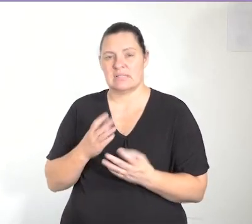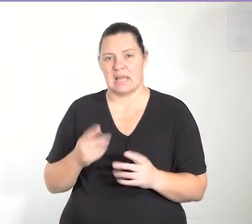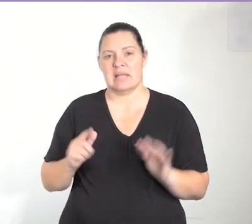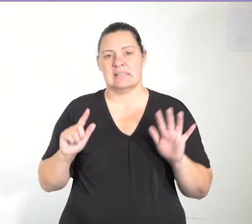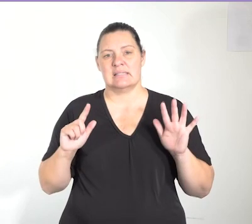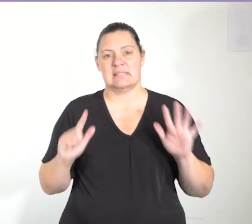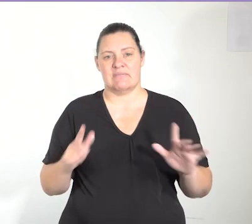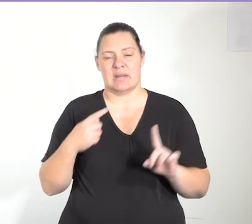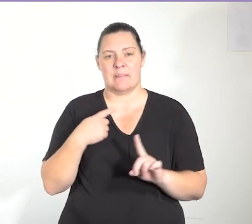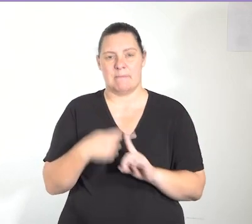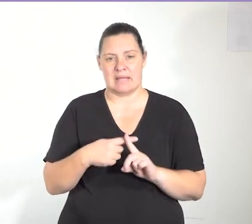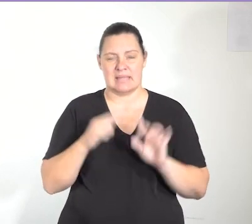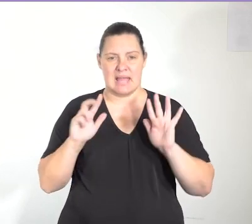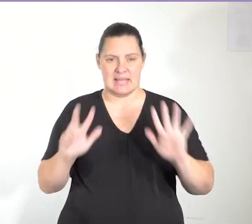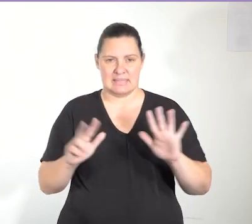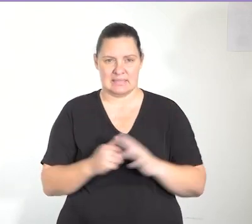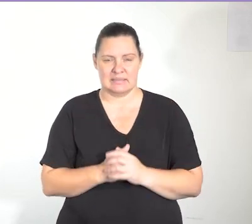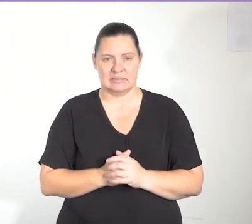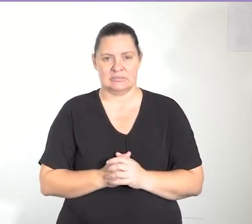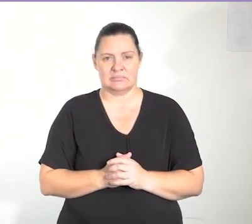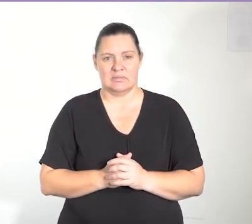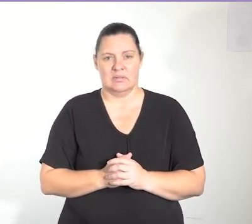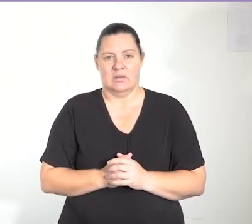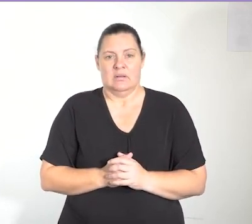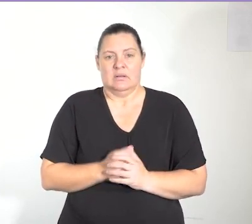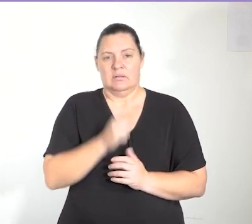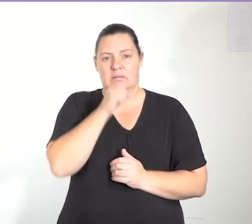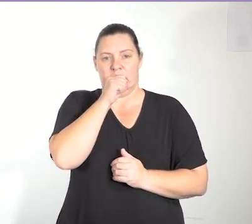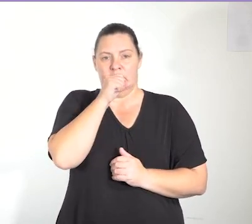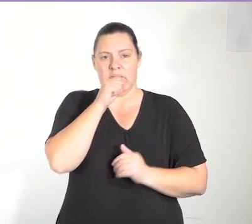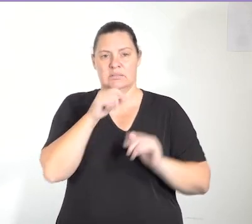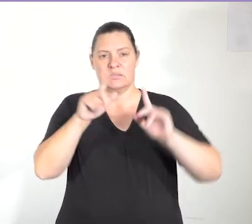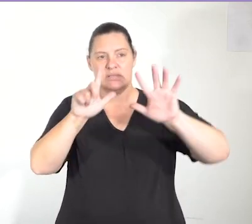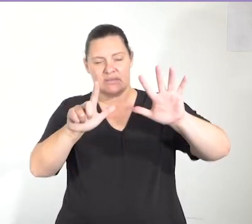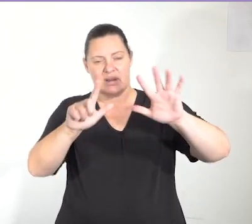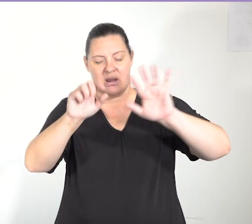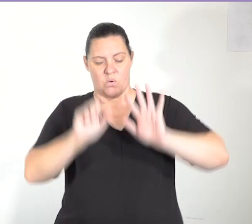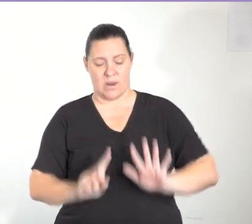to say 7 plus 8. So 7 ones plus 1,